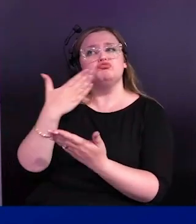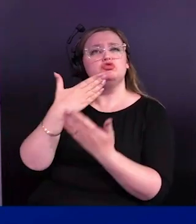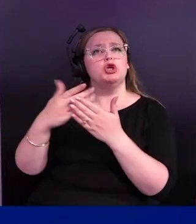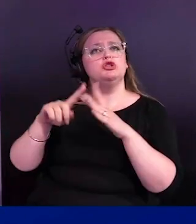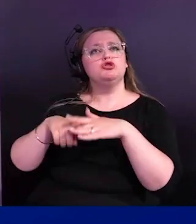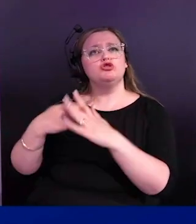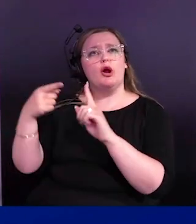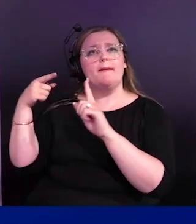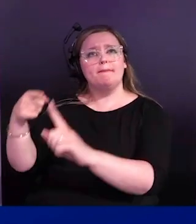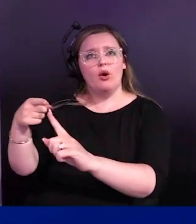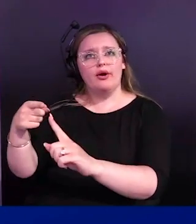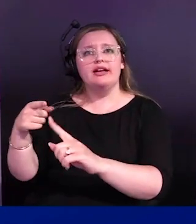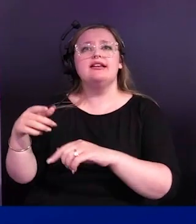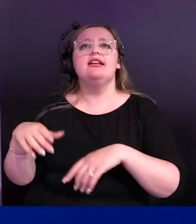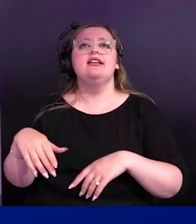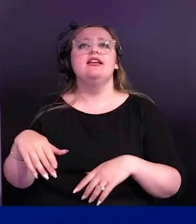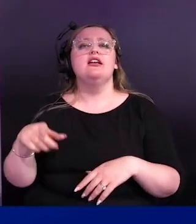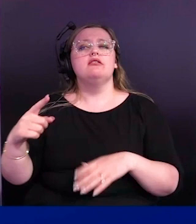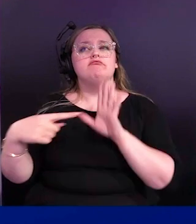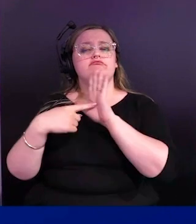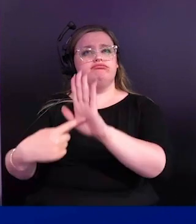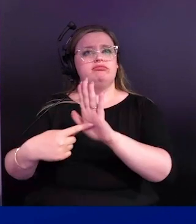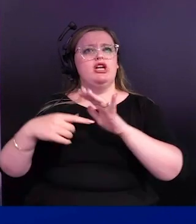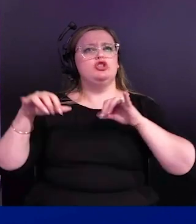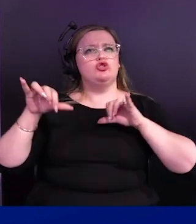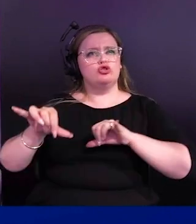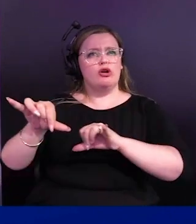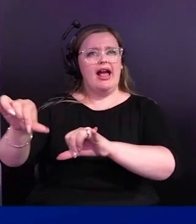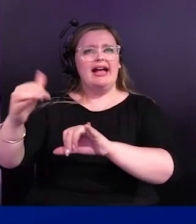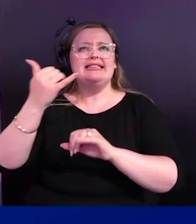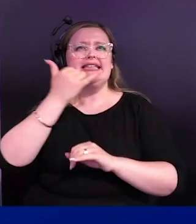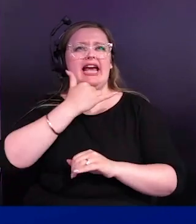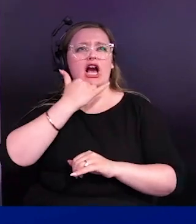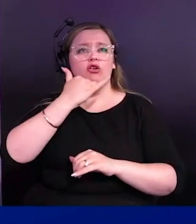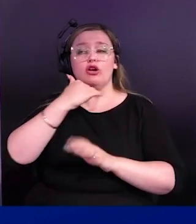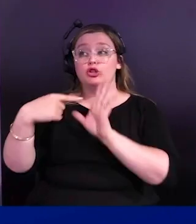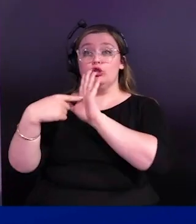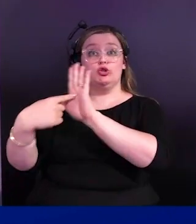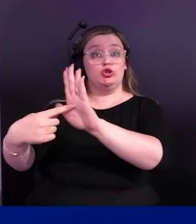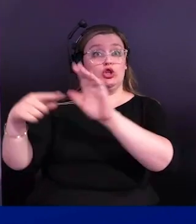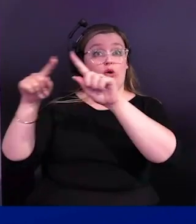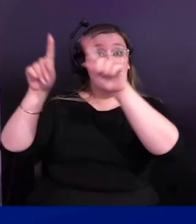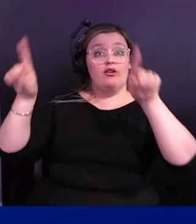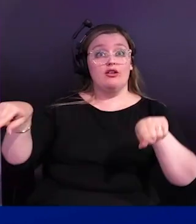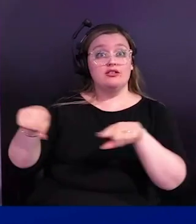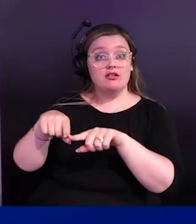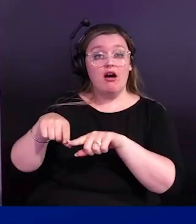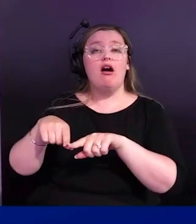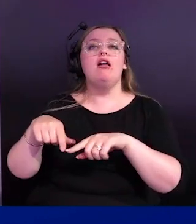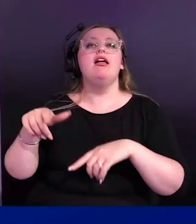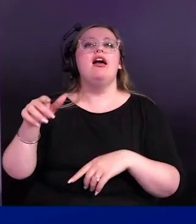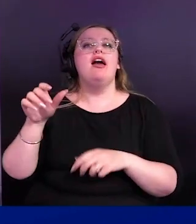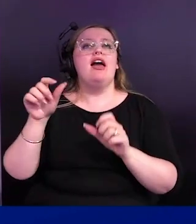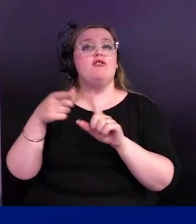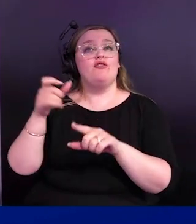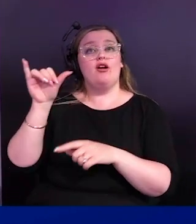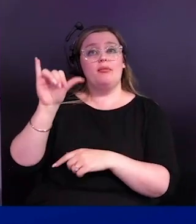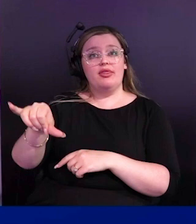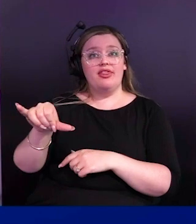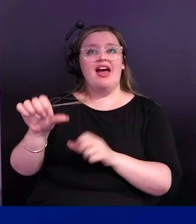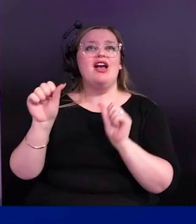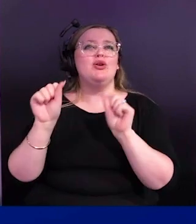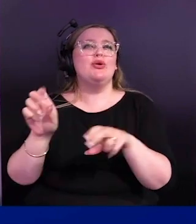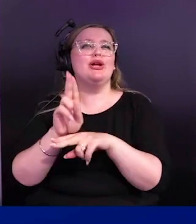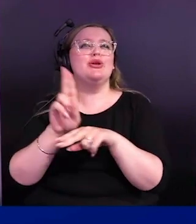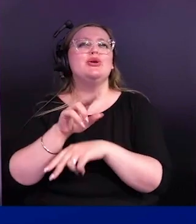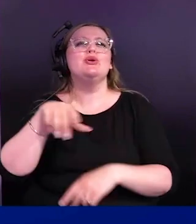it will surface these top trends and top errors on your console. And from there, you can drill down with the Lake queries to get